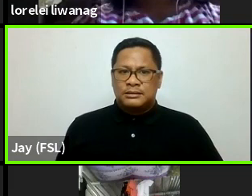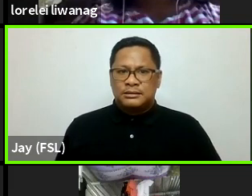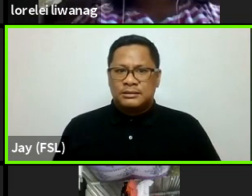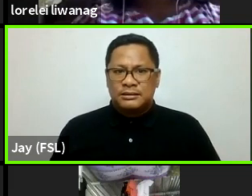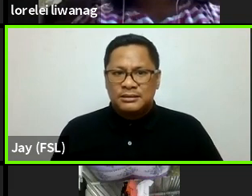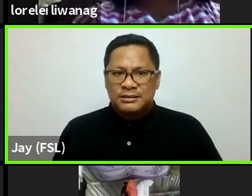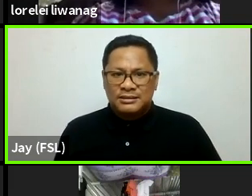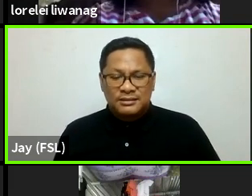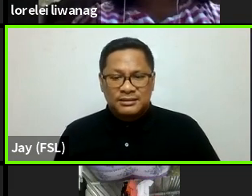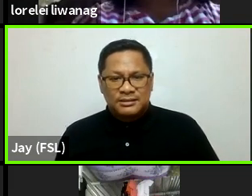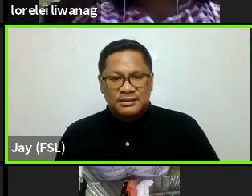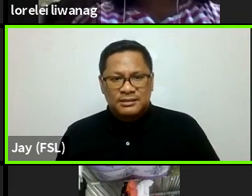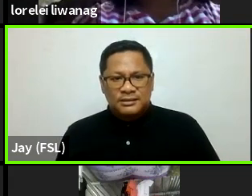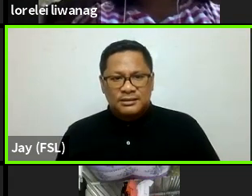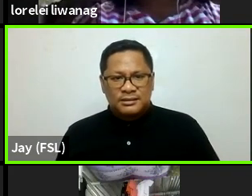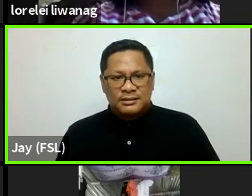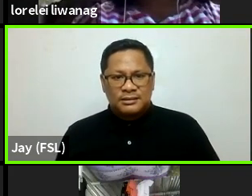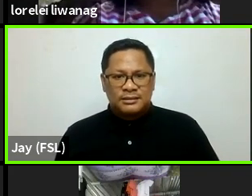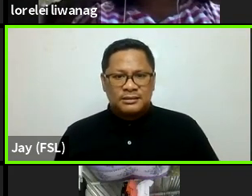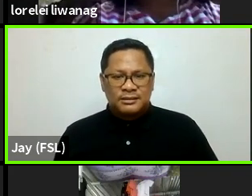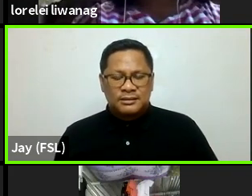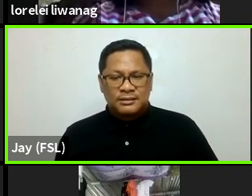Unmute all.